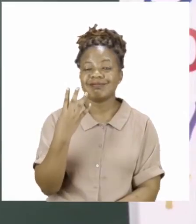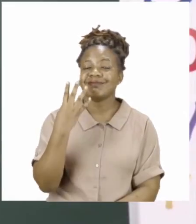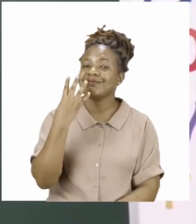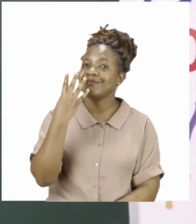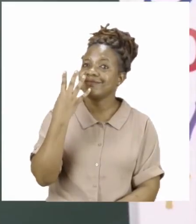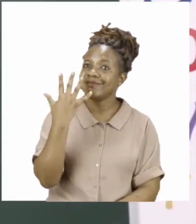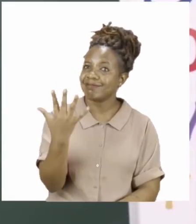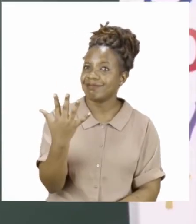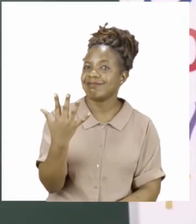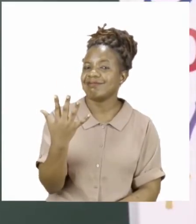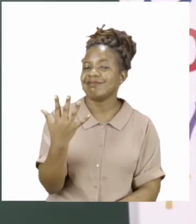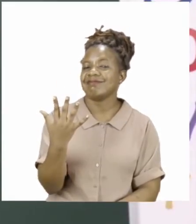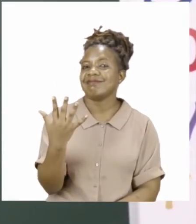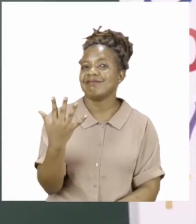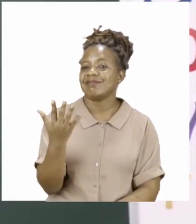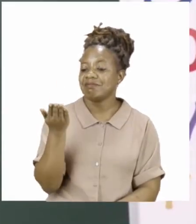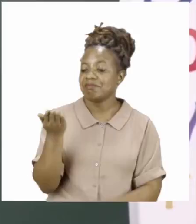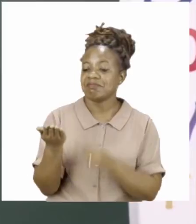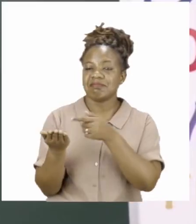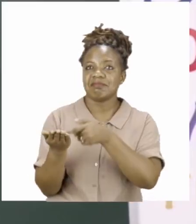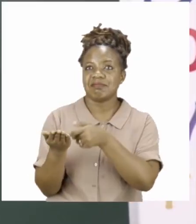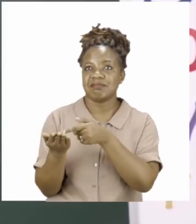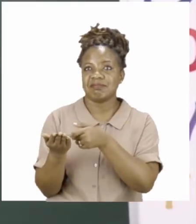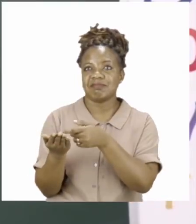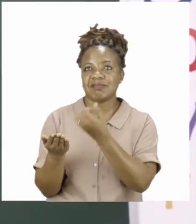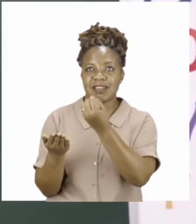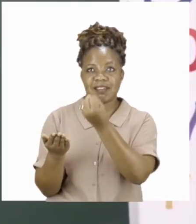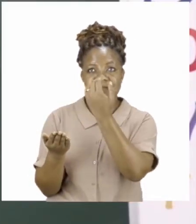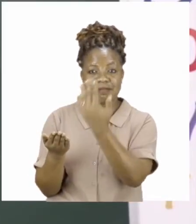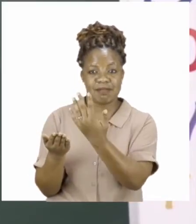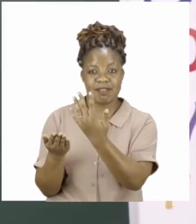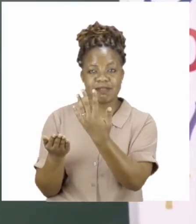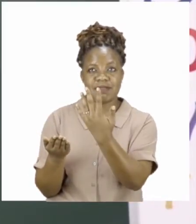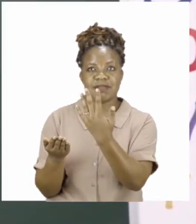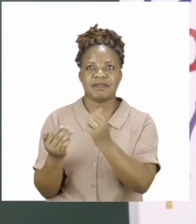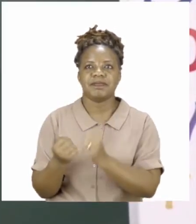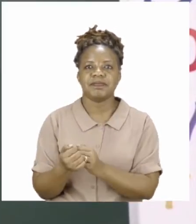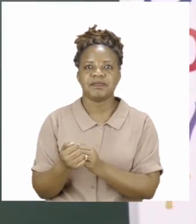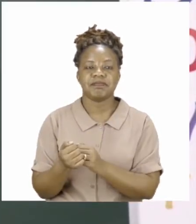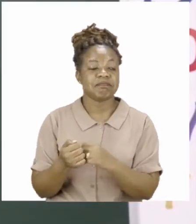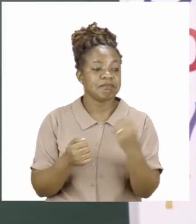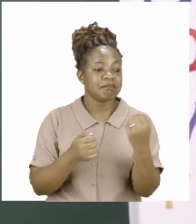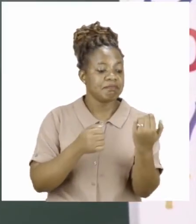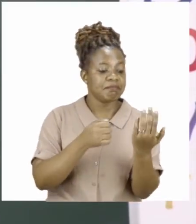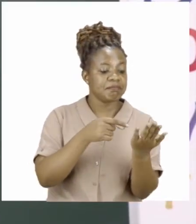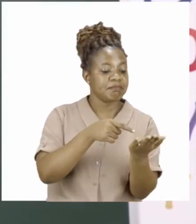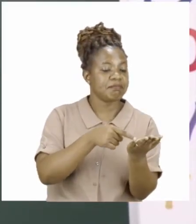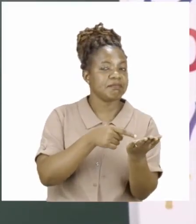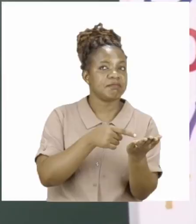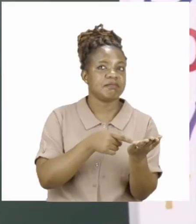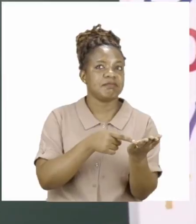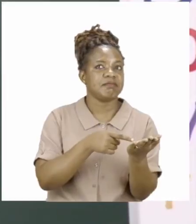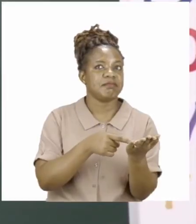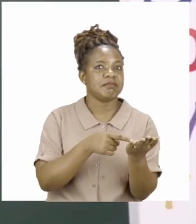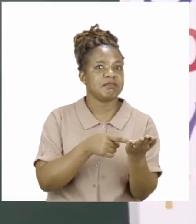4, 5. You have 5. Let's see how many Teacher Mutsa has